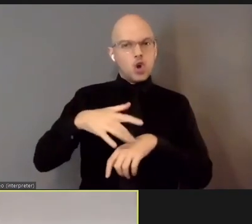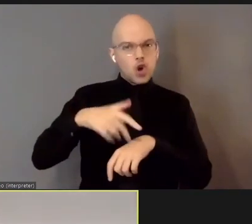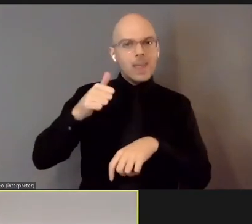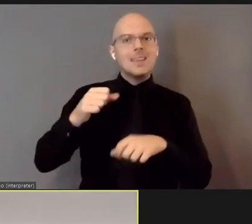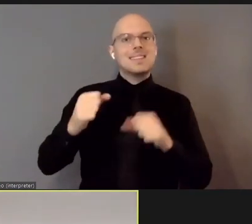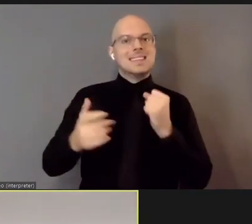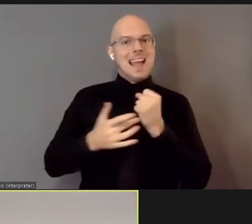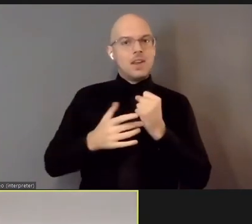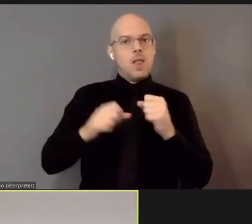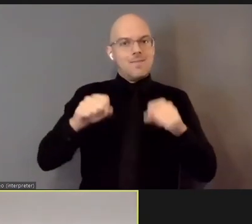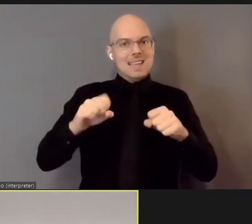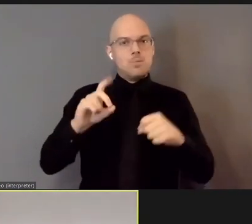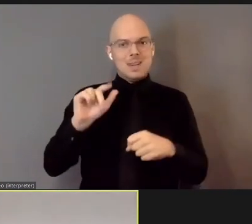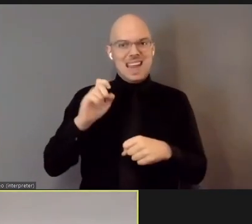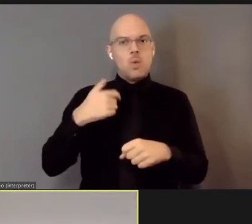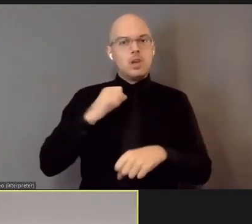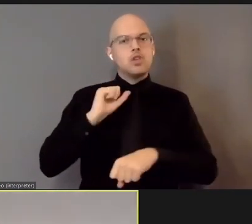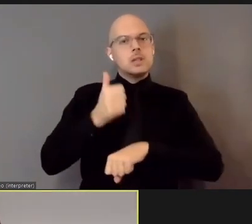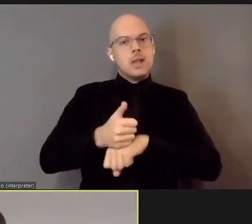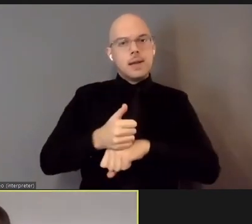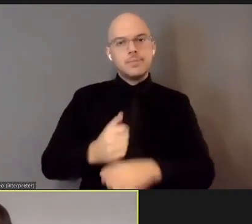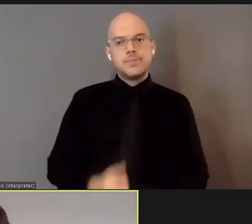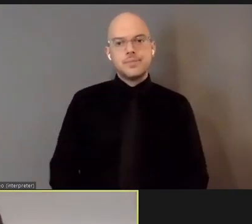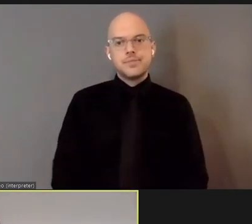technically feasible date that we could set.